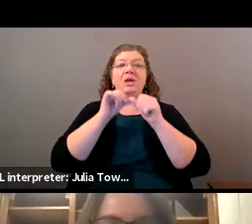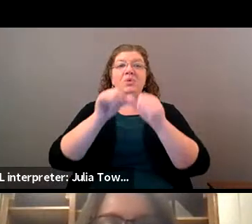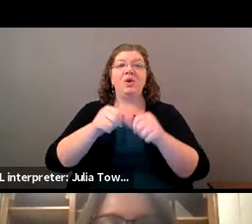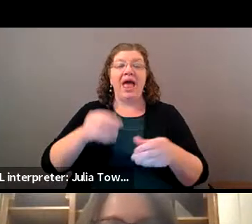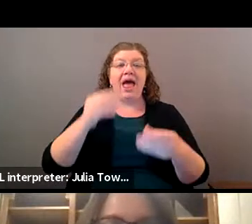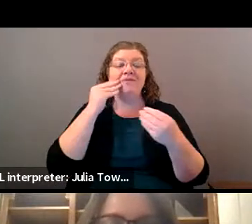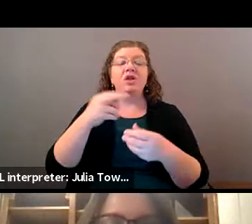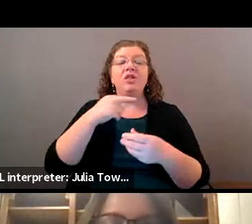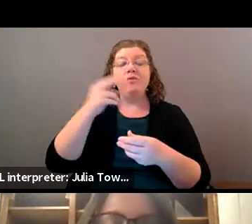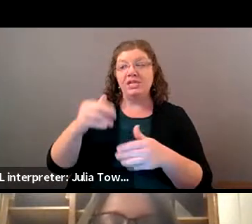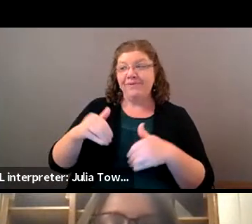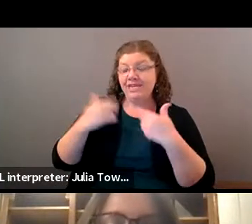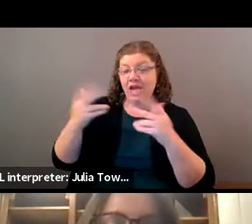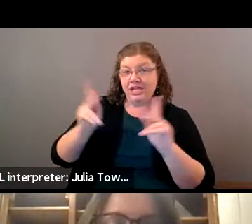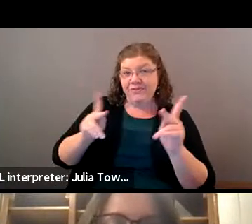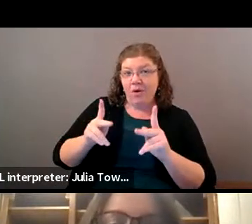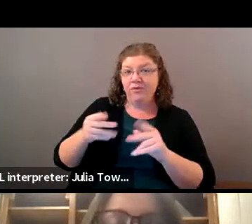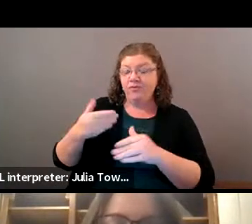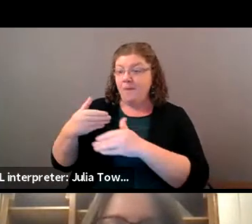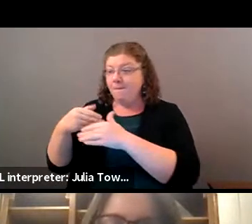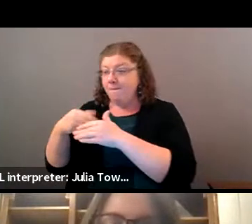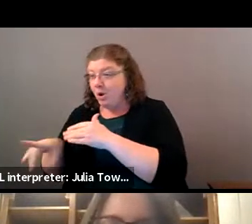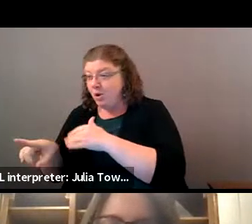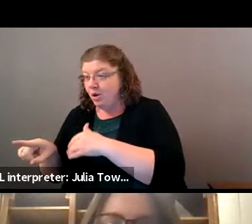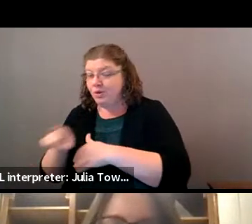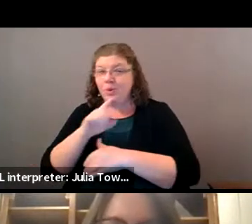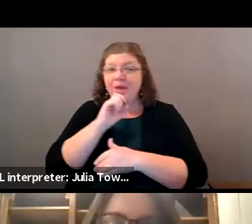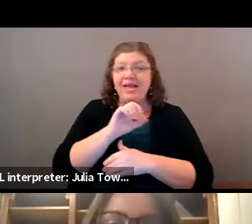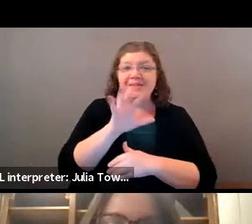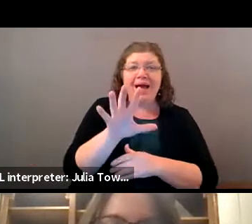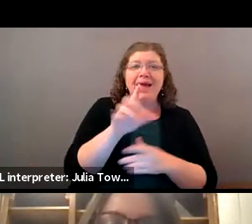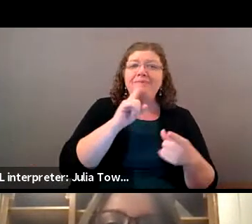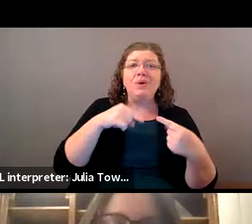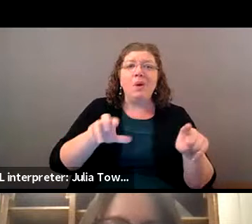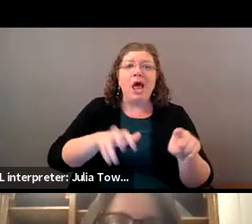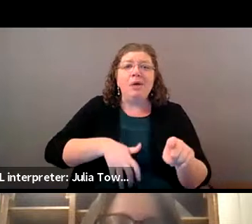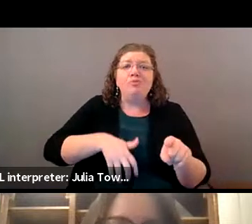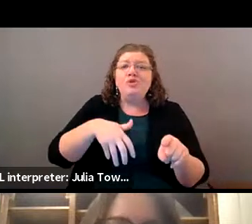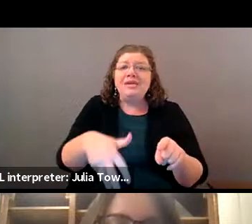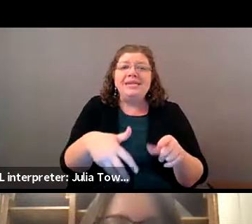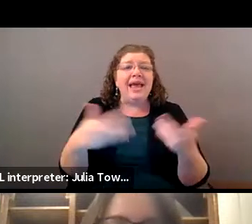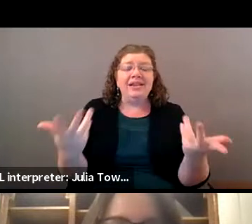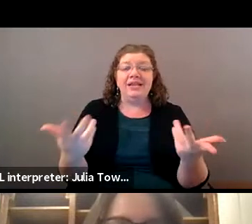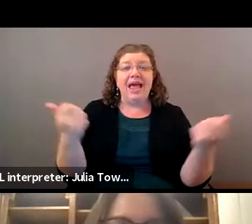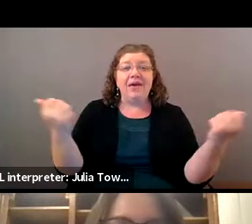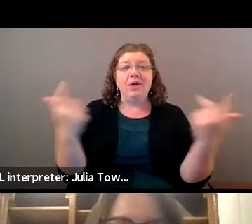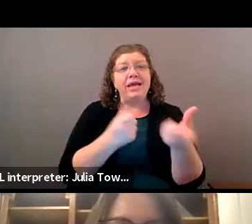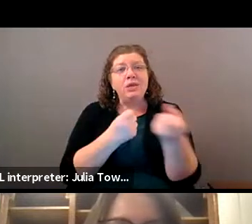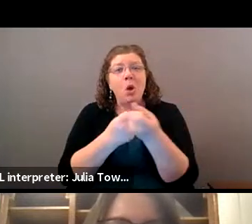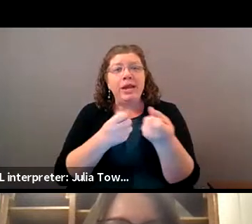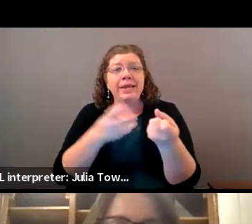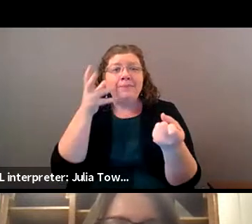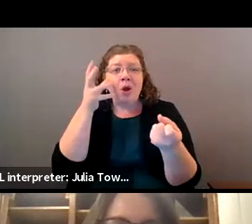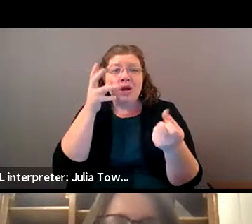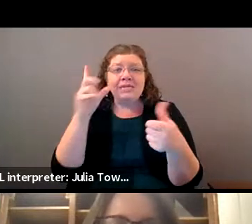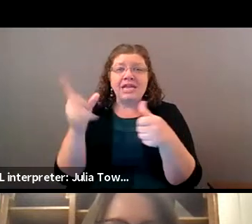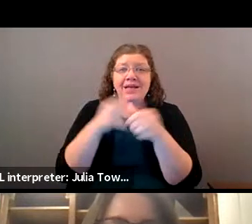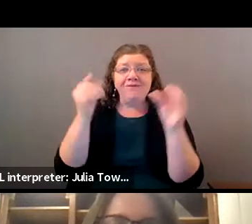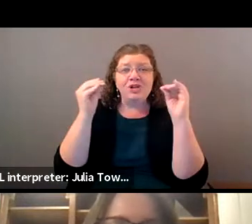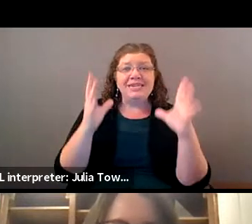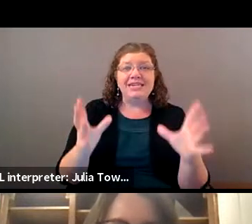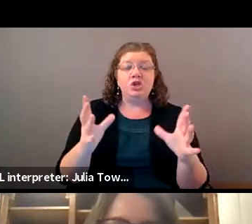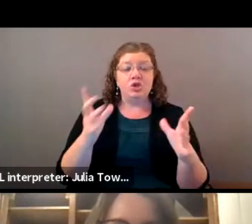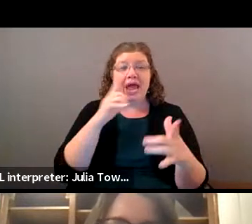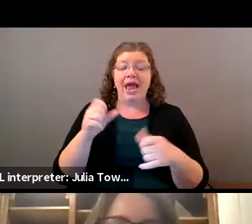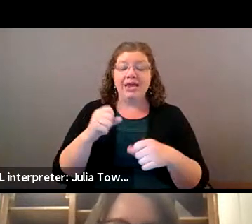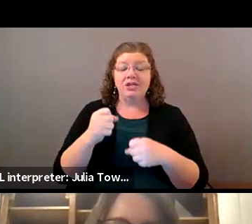folks, and even from birth to 5, even looking at prenatal, because they're ready to go. Everybody's and supporting parents as a first teacher and strengthening them